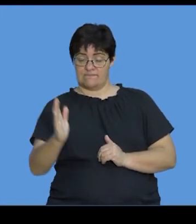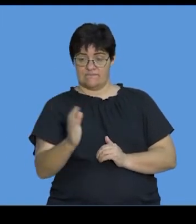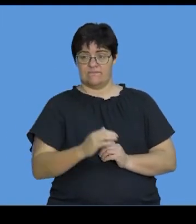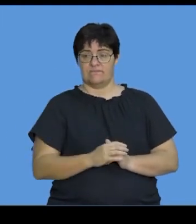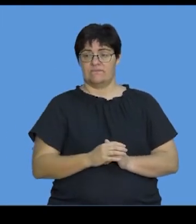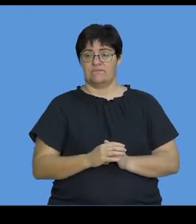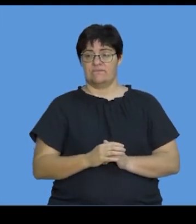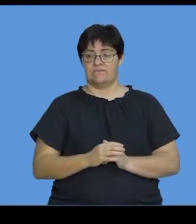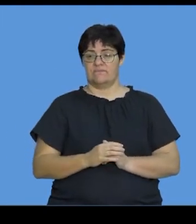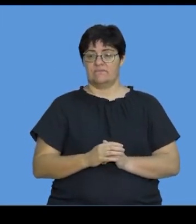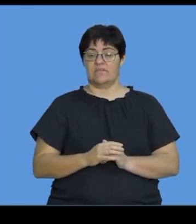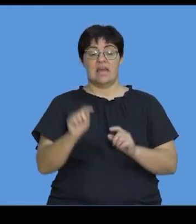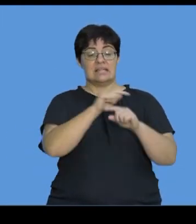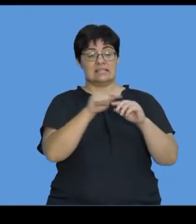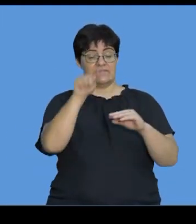0,005